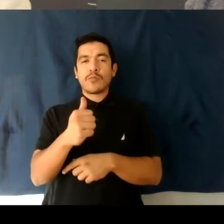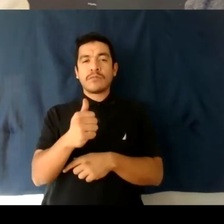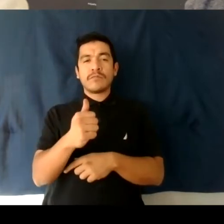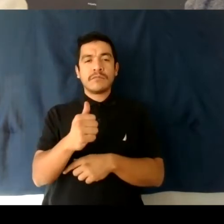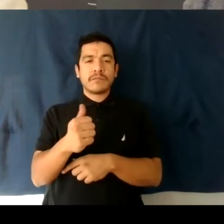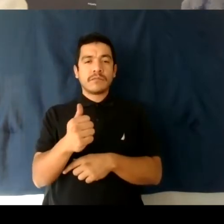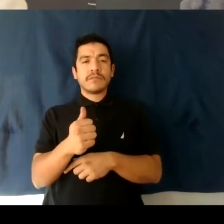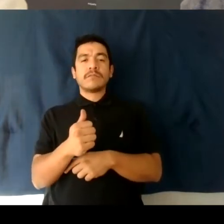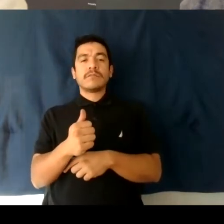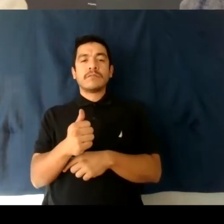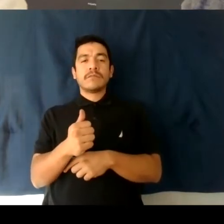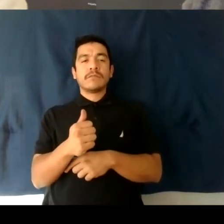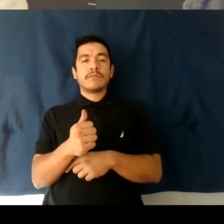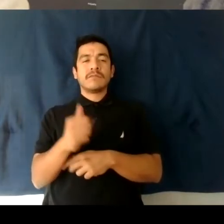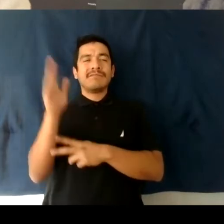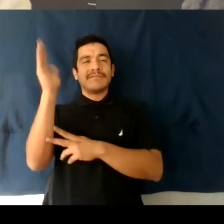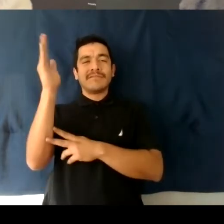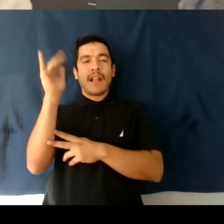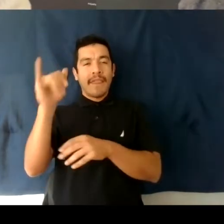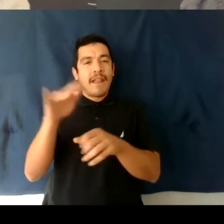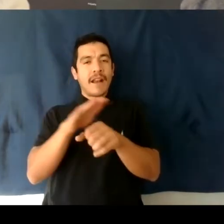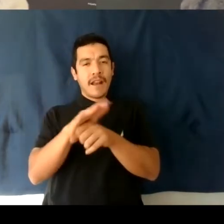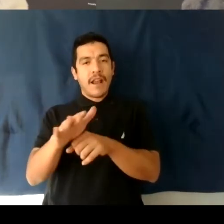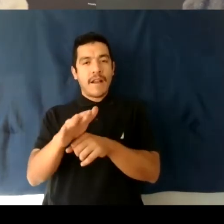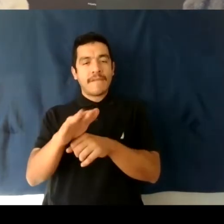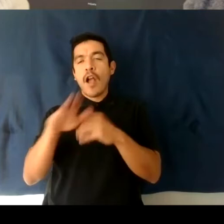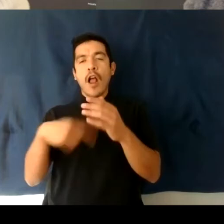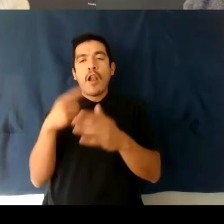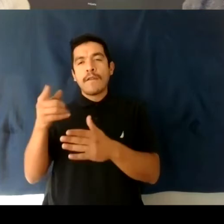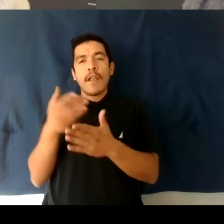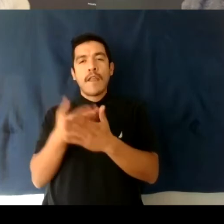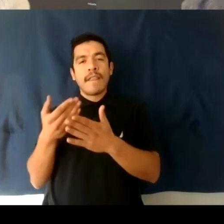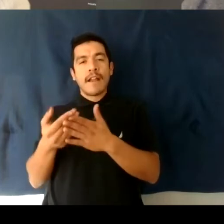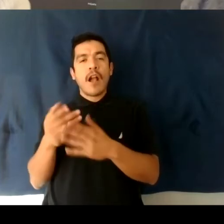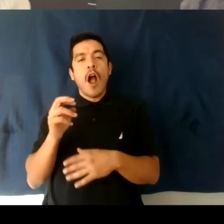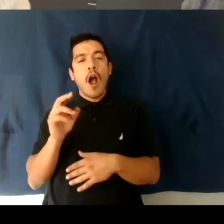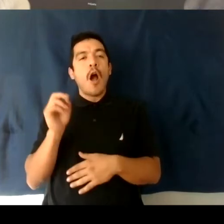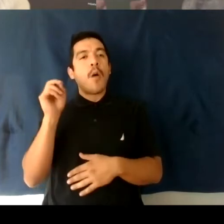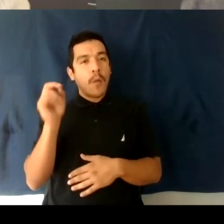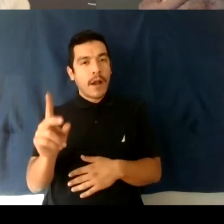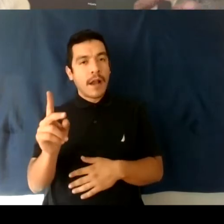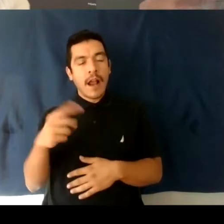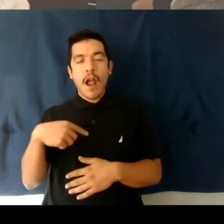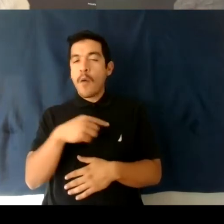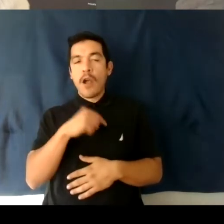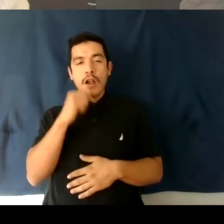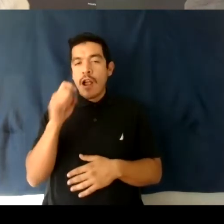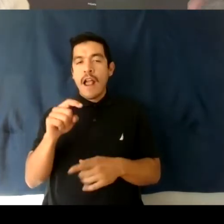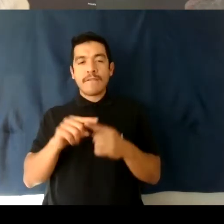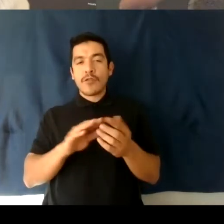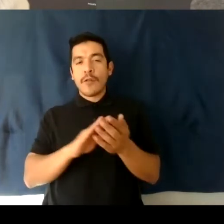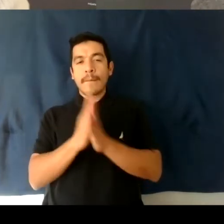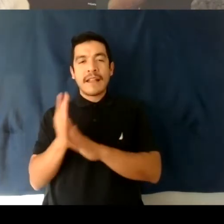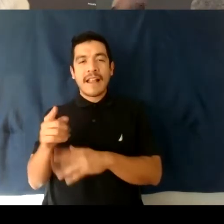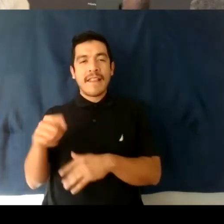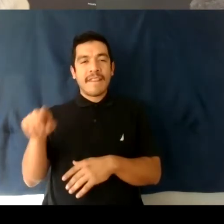know, preach that enough. Like, all of those things are okay. We don't have to be these